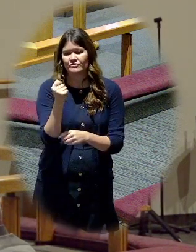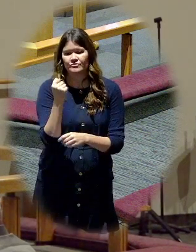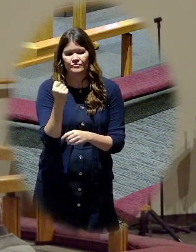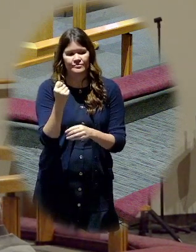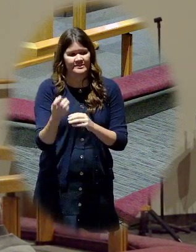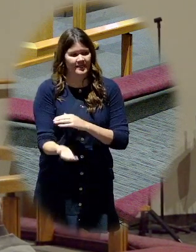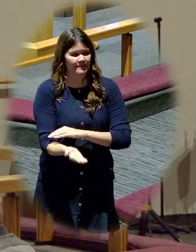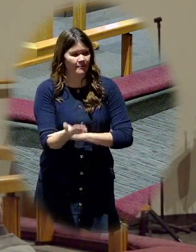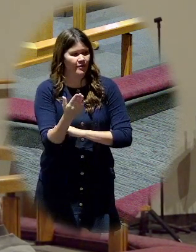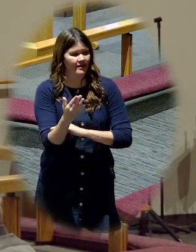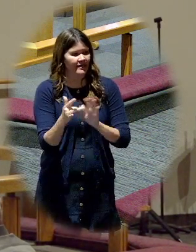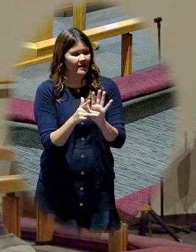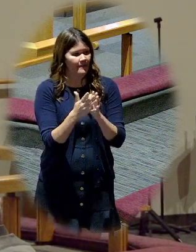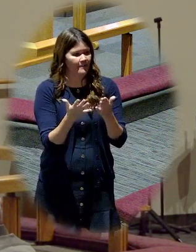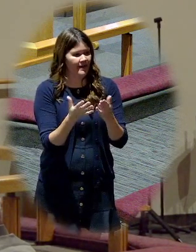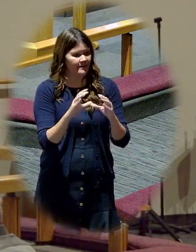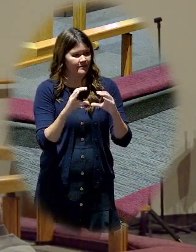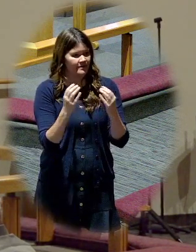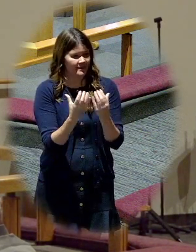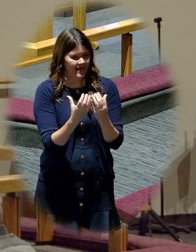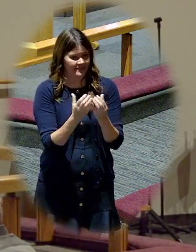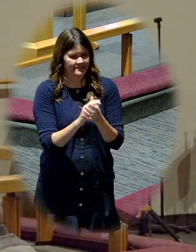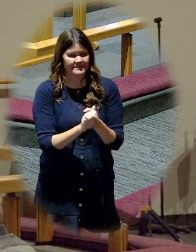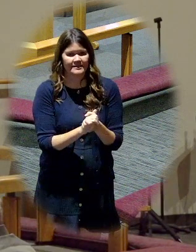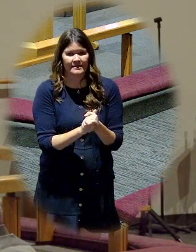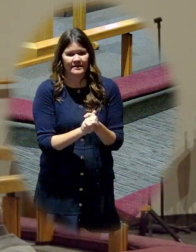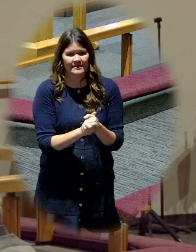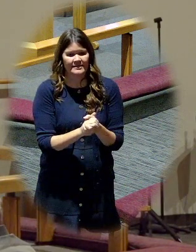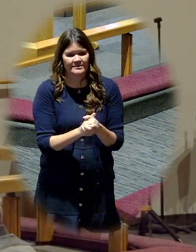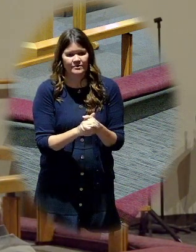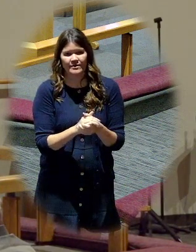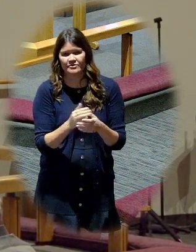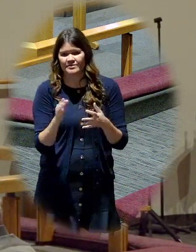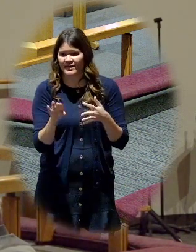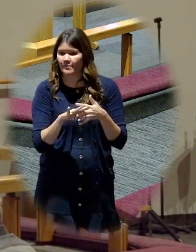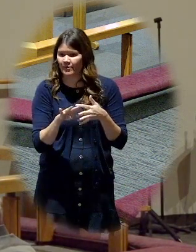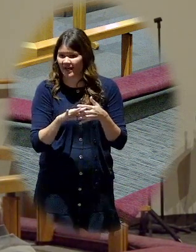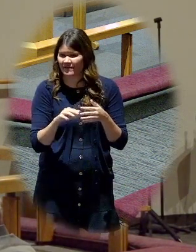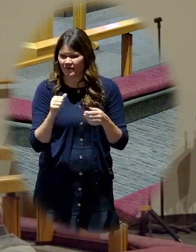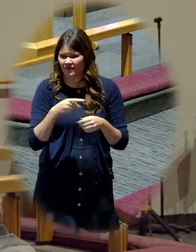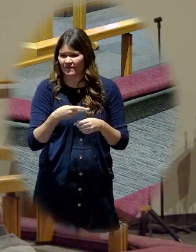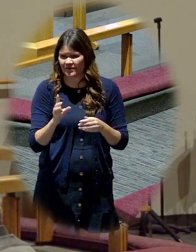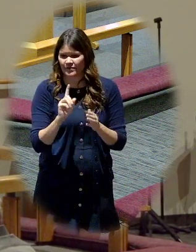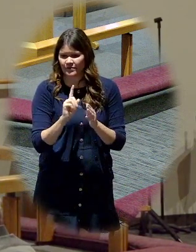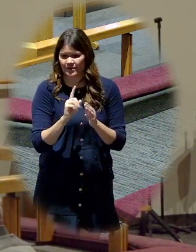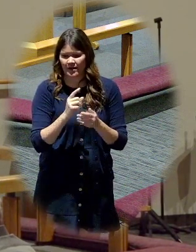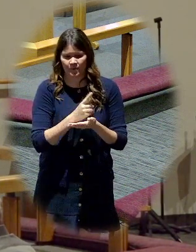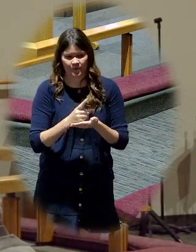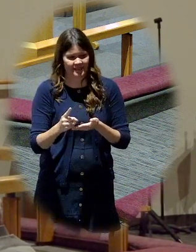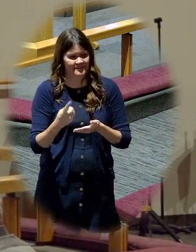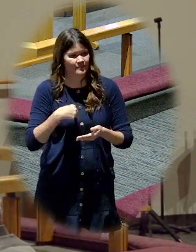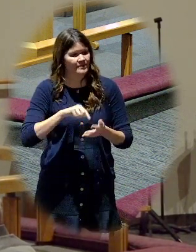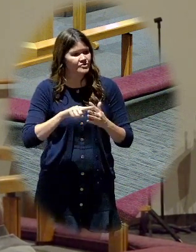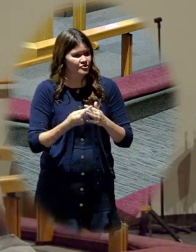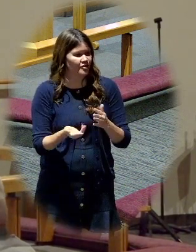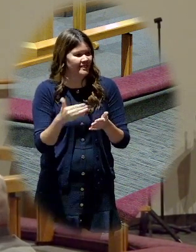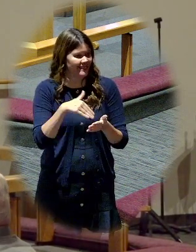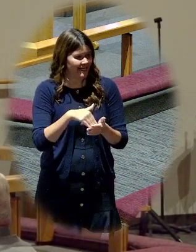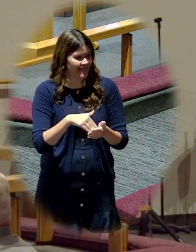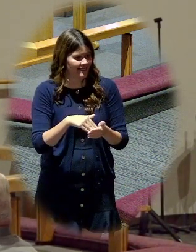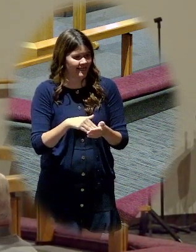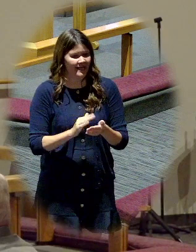has decided to take a break for the next couple of weeks, and we'll pick that up in the new year. But all of our